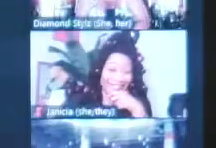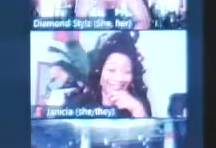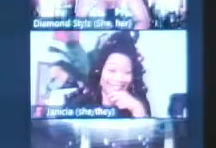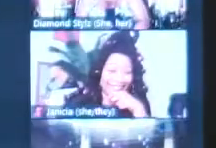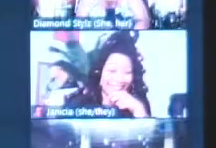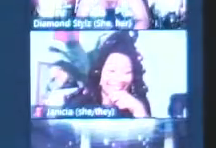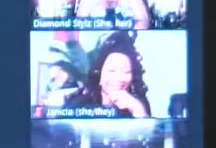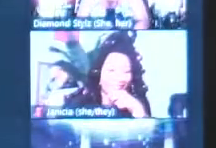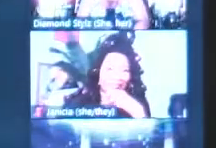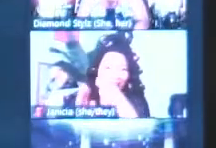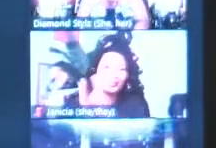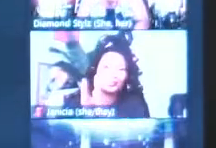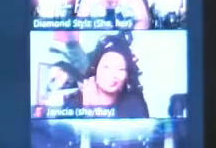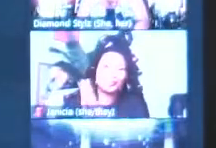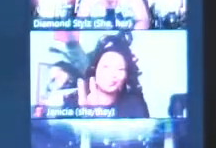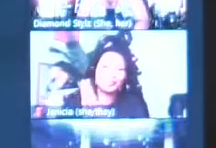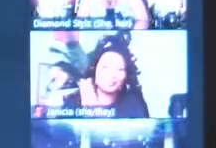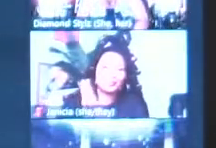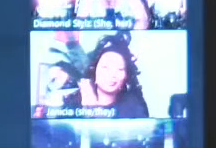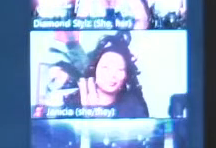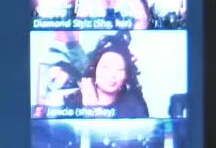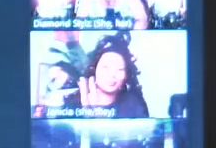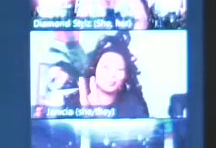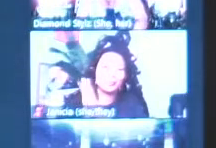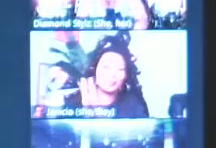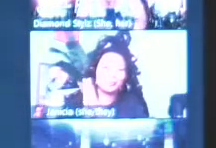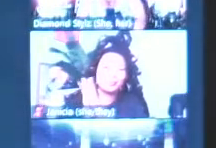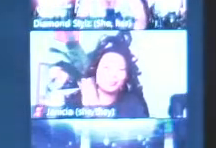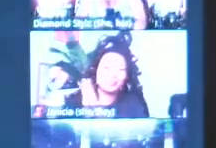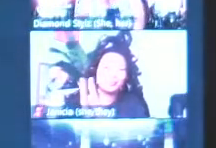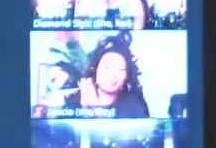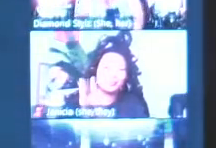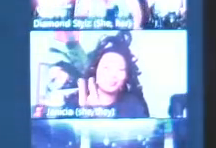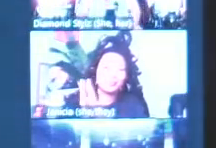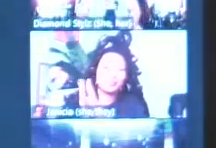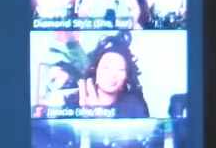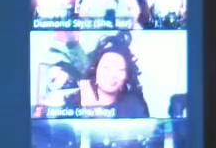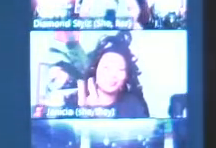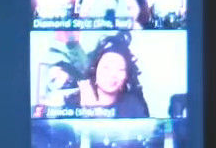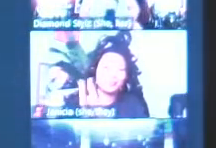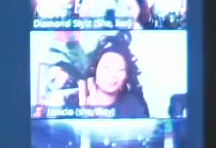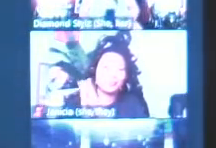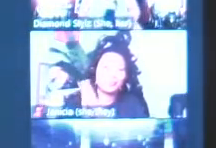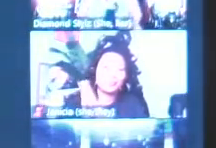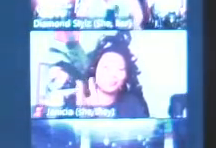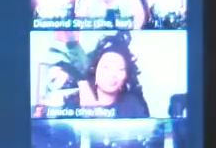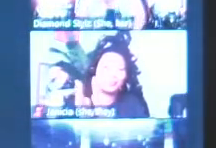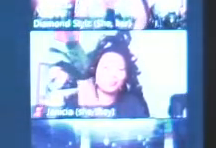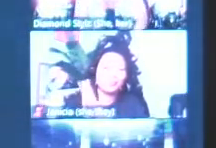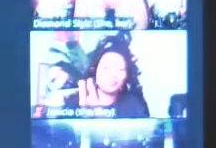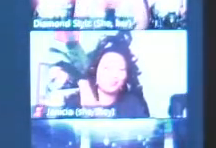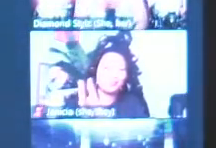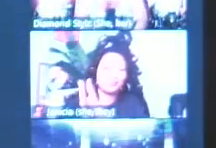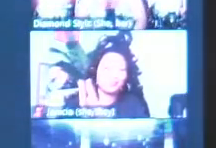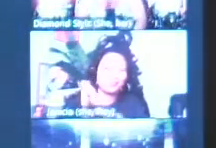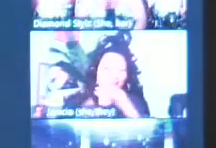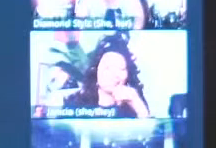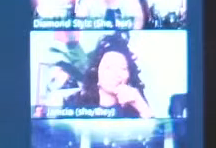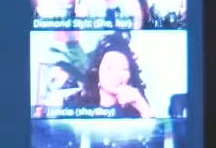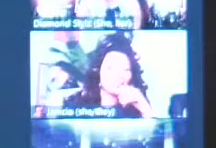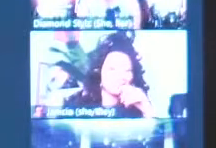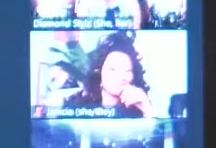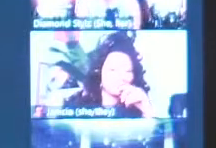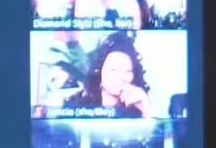Y'all, can we get a collective period on 3? 1, 2, 3, period. Yes,